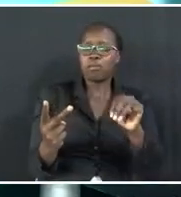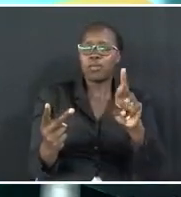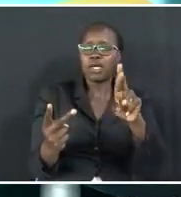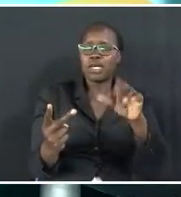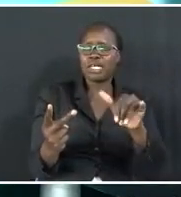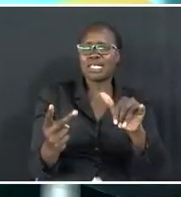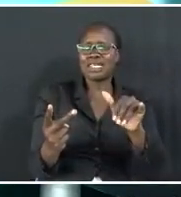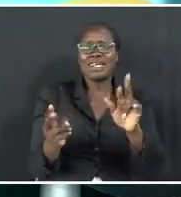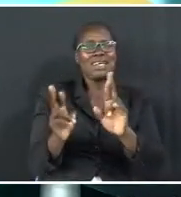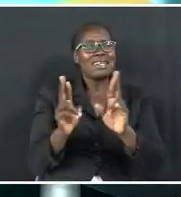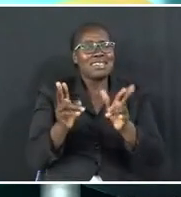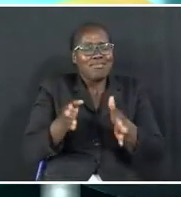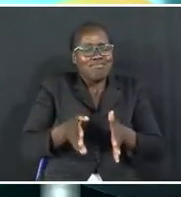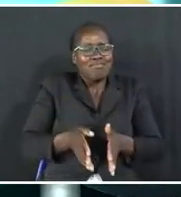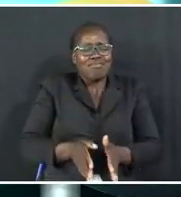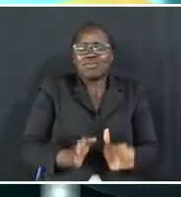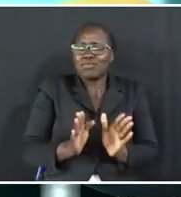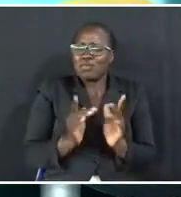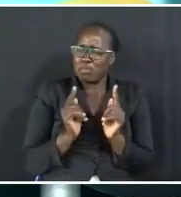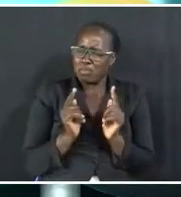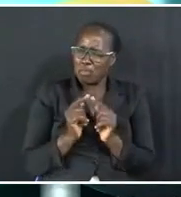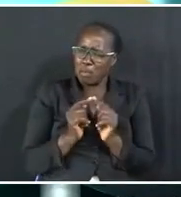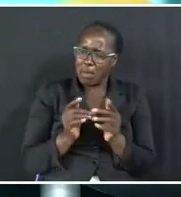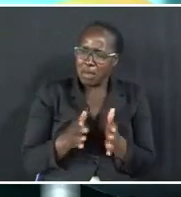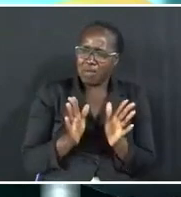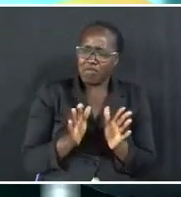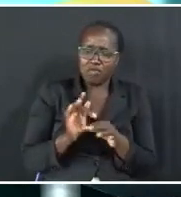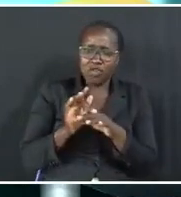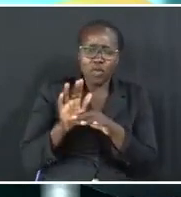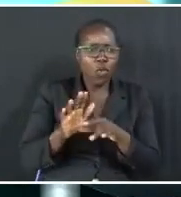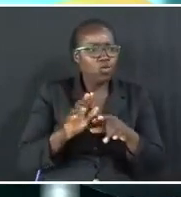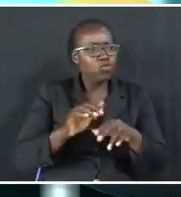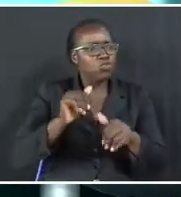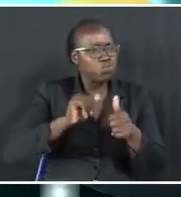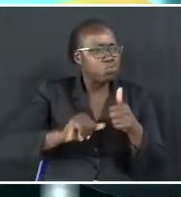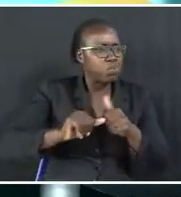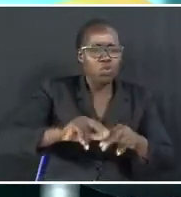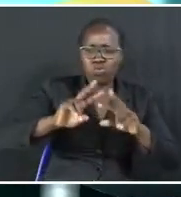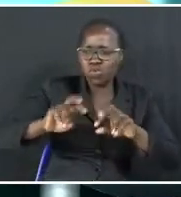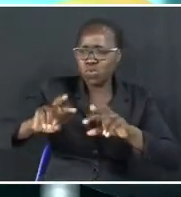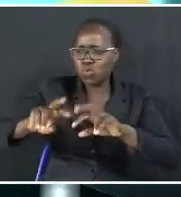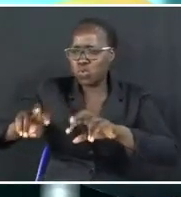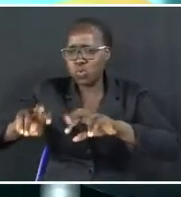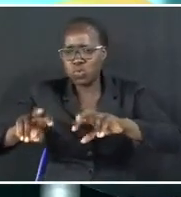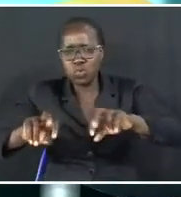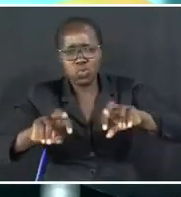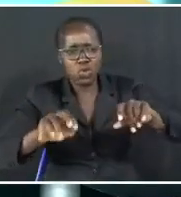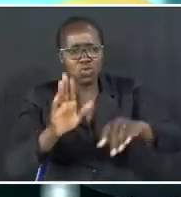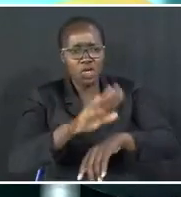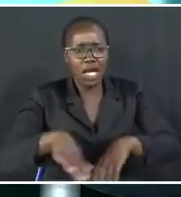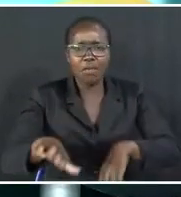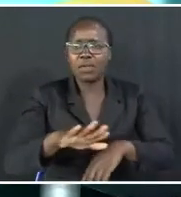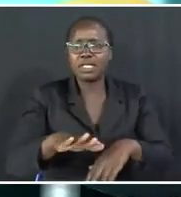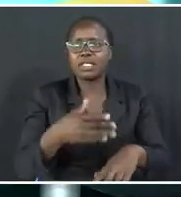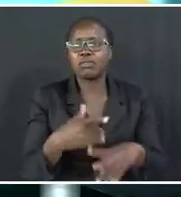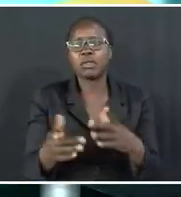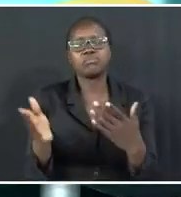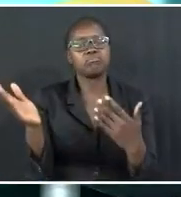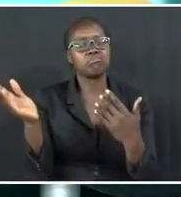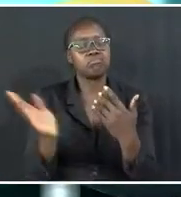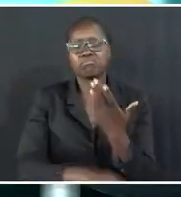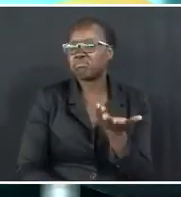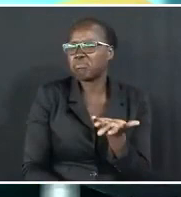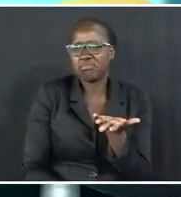was ready to be delivered. They went all round looking for an inn, but